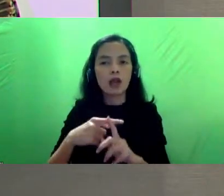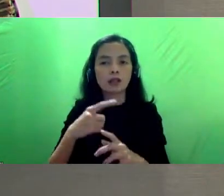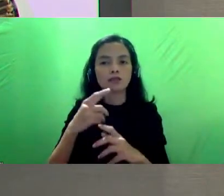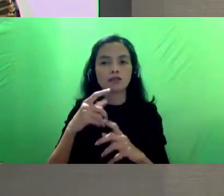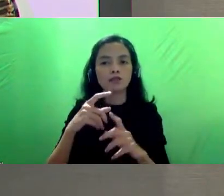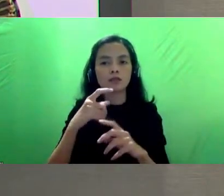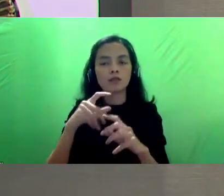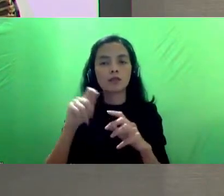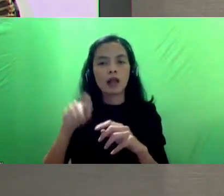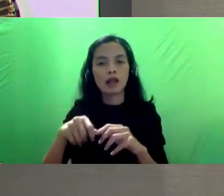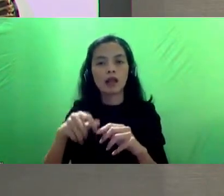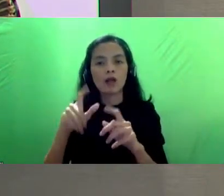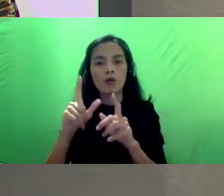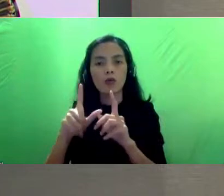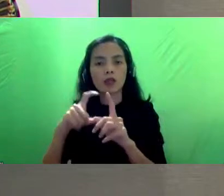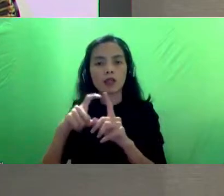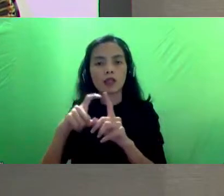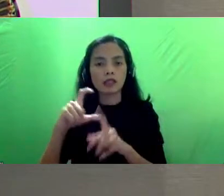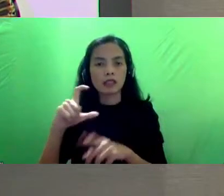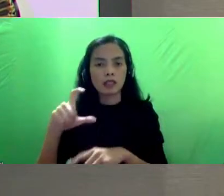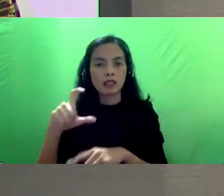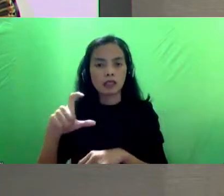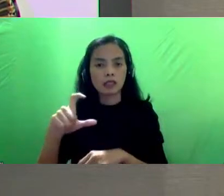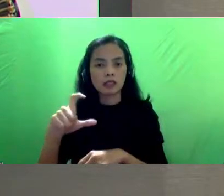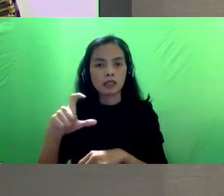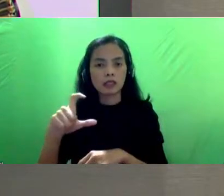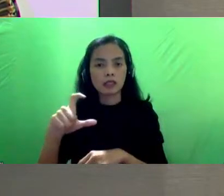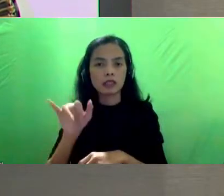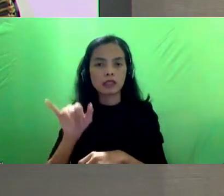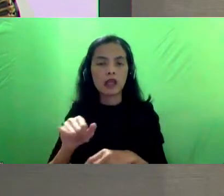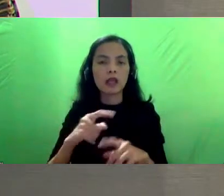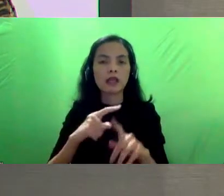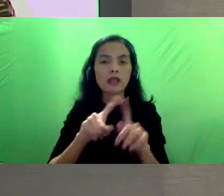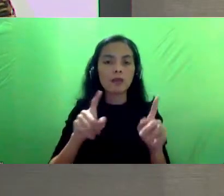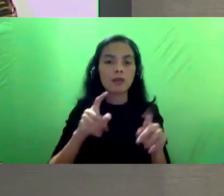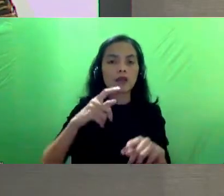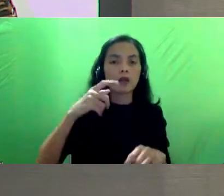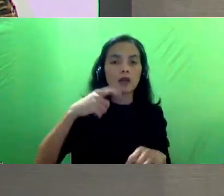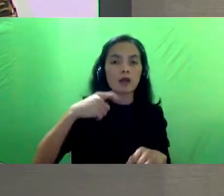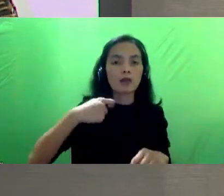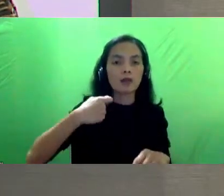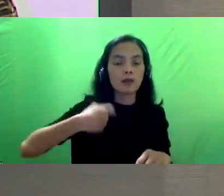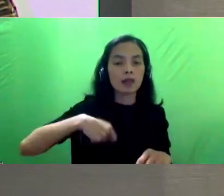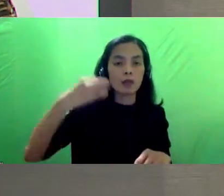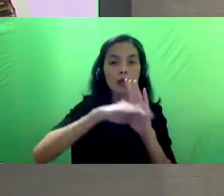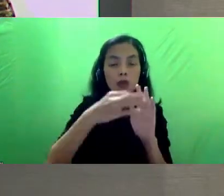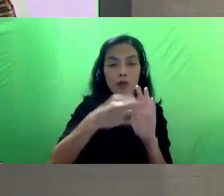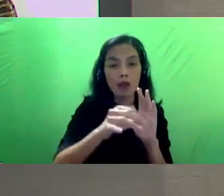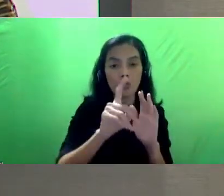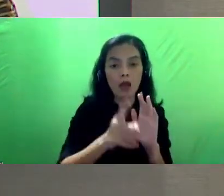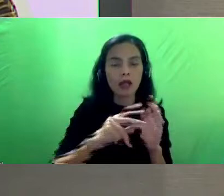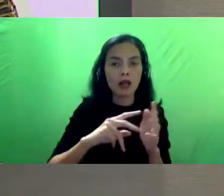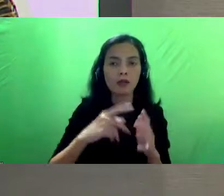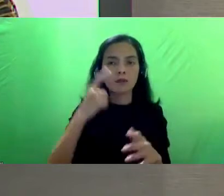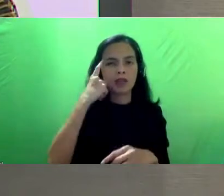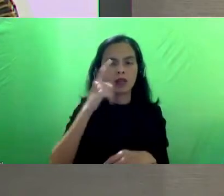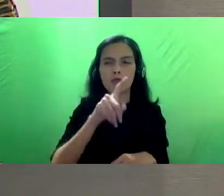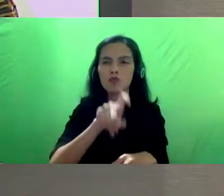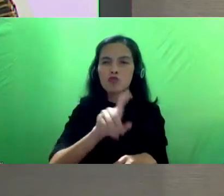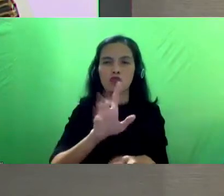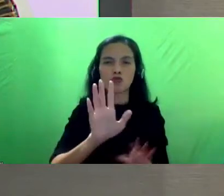new minister has the new policy that while we don't need all this